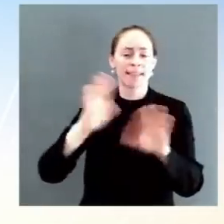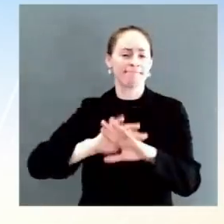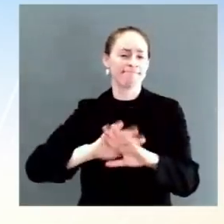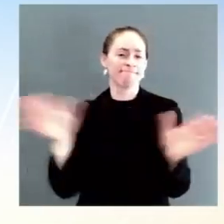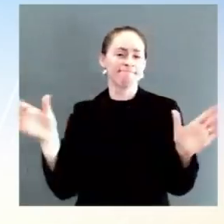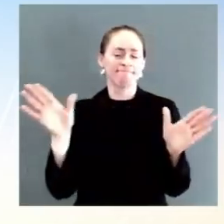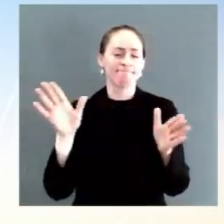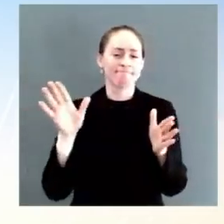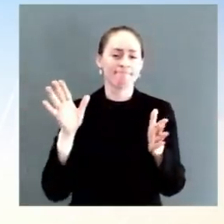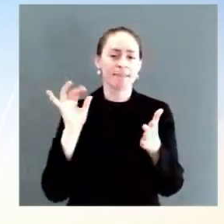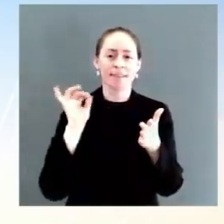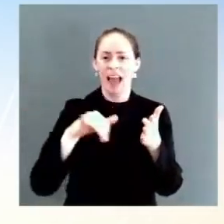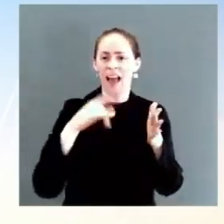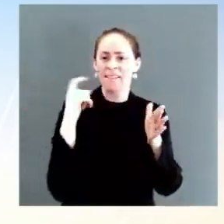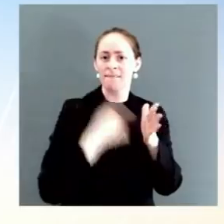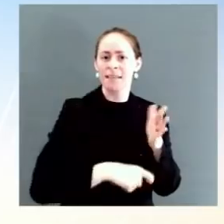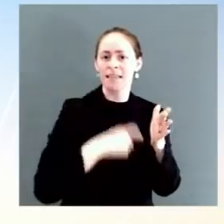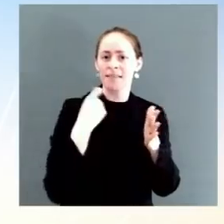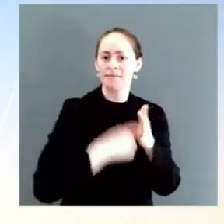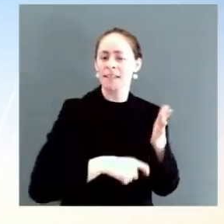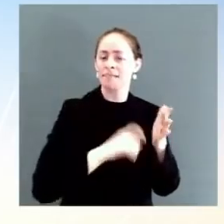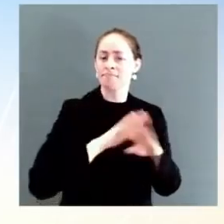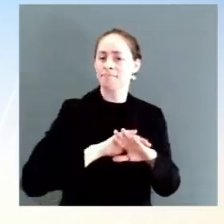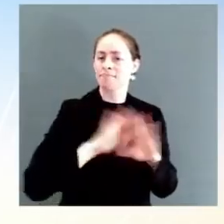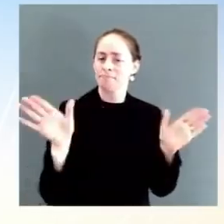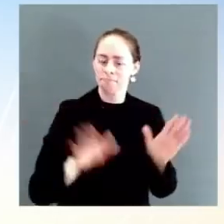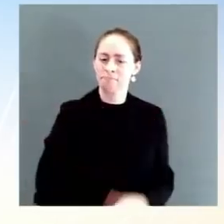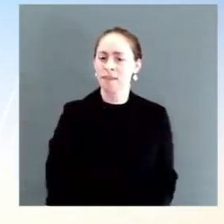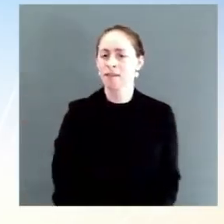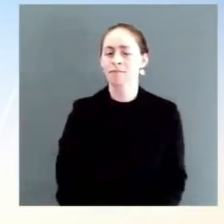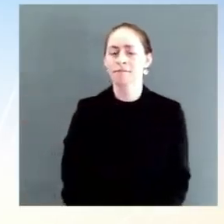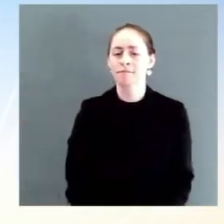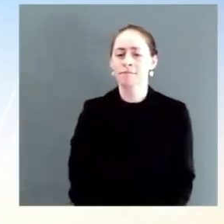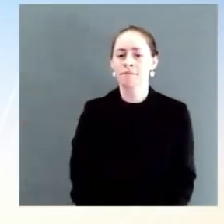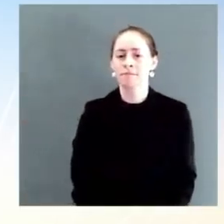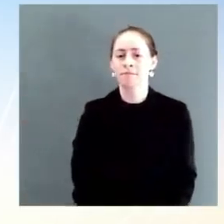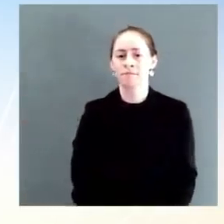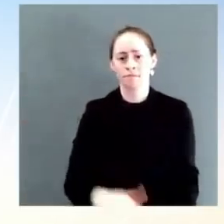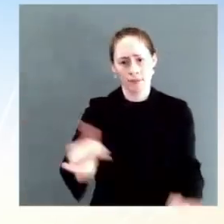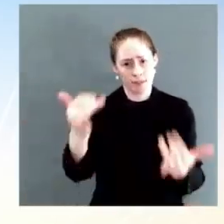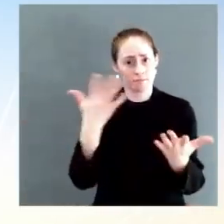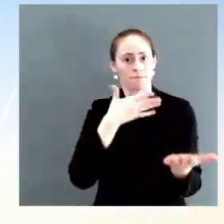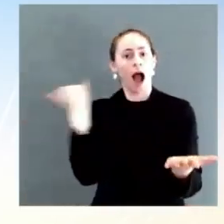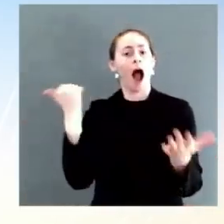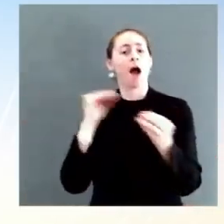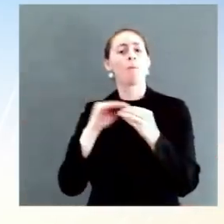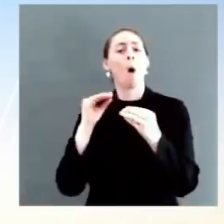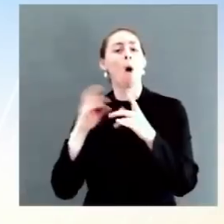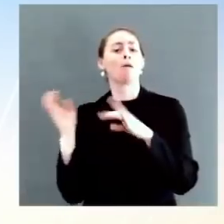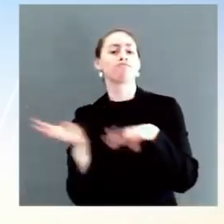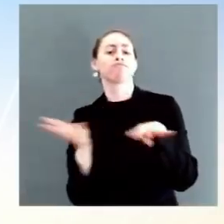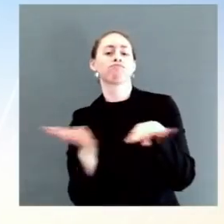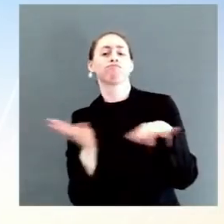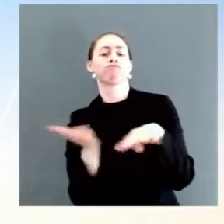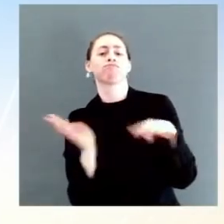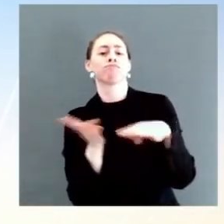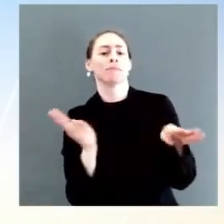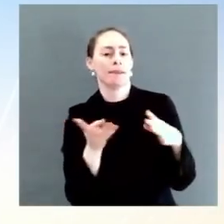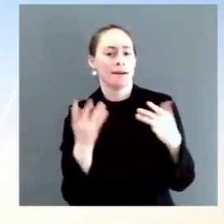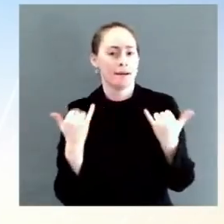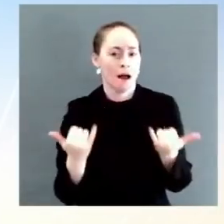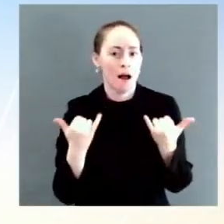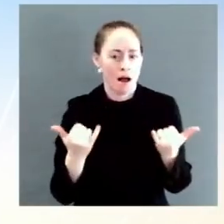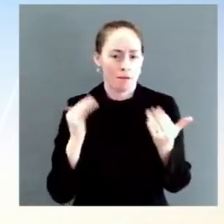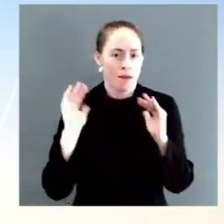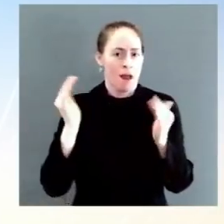to be back down to where it was when the president took office in January, and lower than it was in November of last year. This means we're getting goods faster